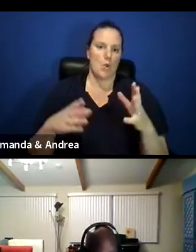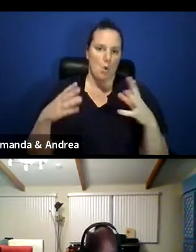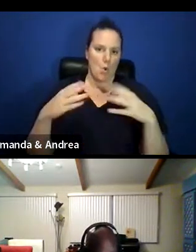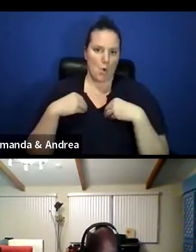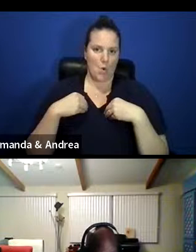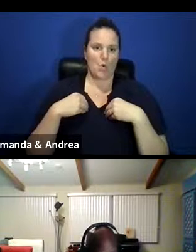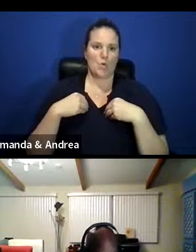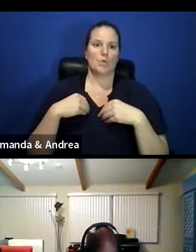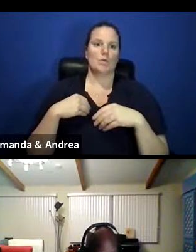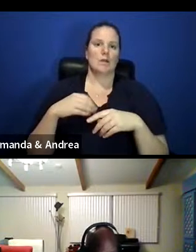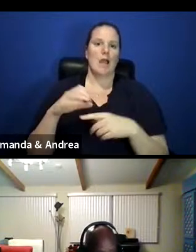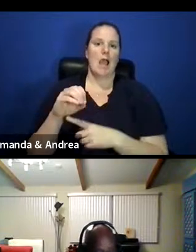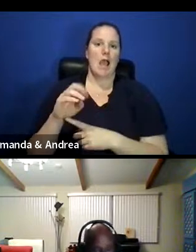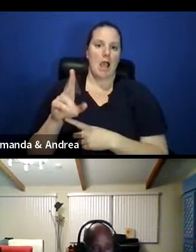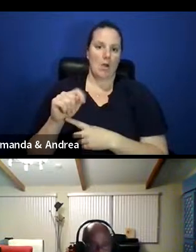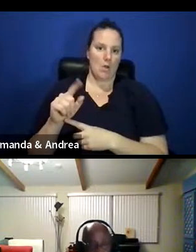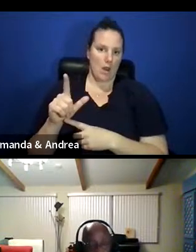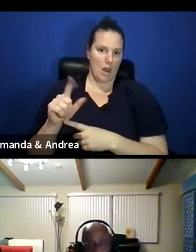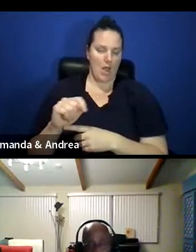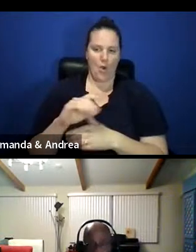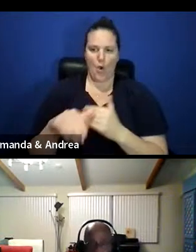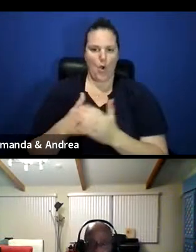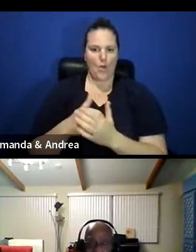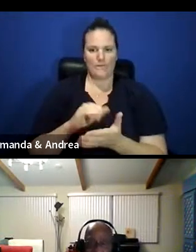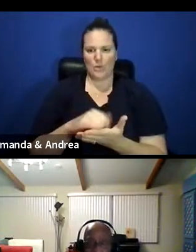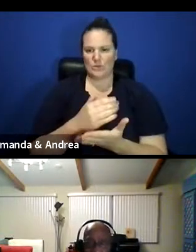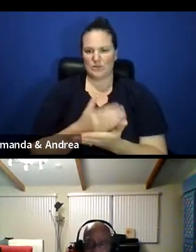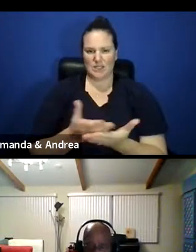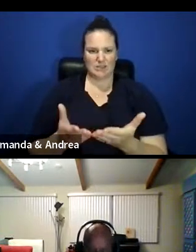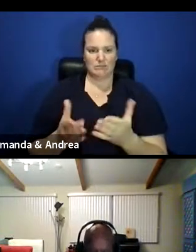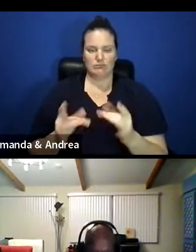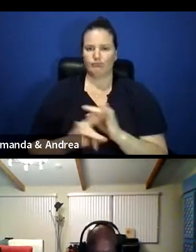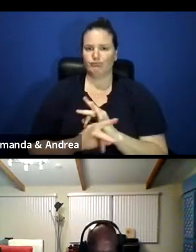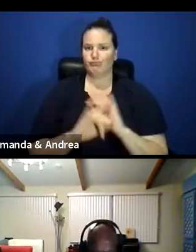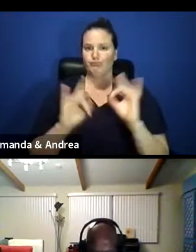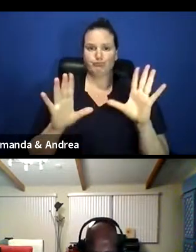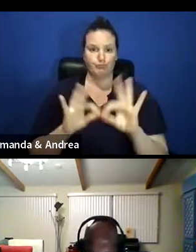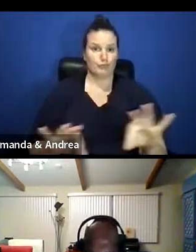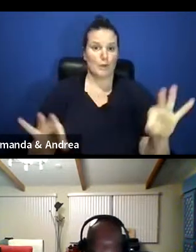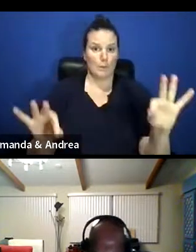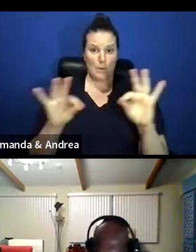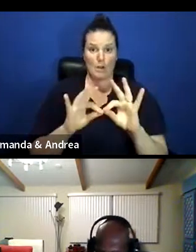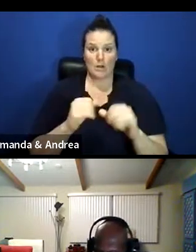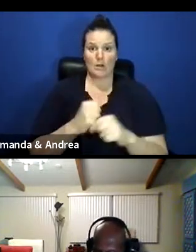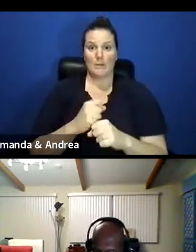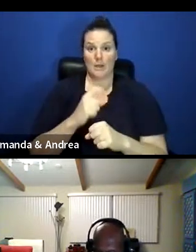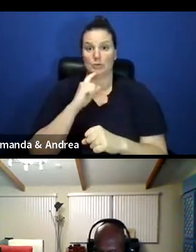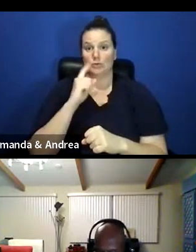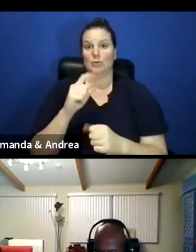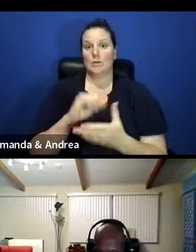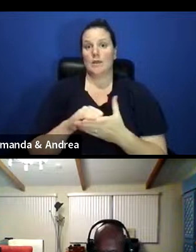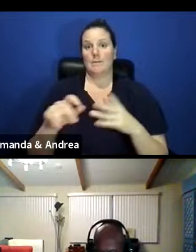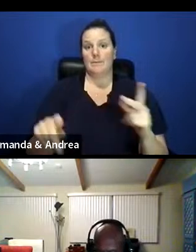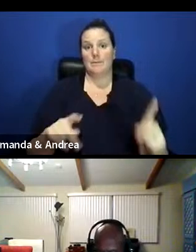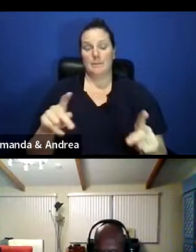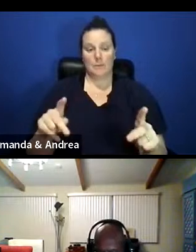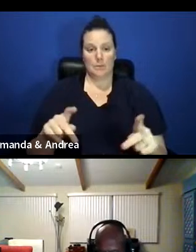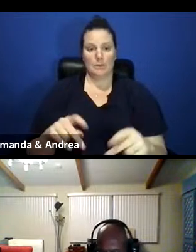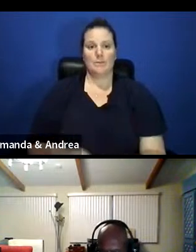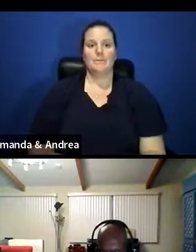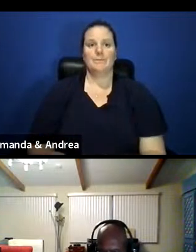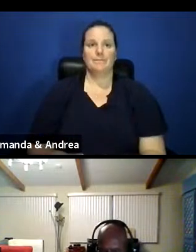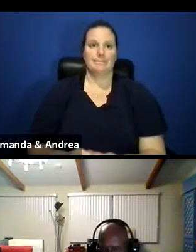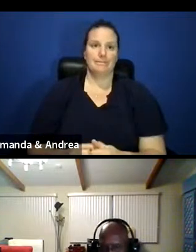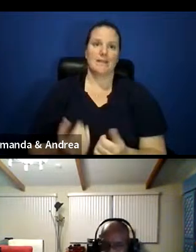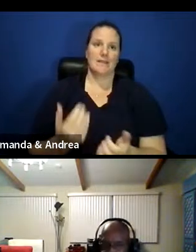minority-owned press outlets. All of these things are tremendously important to make sure that folks, once